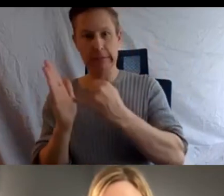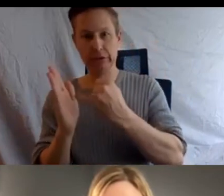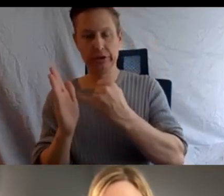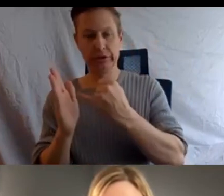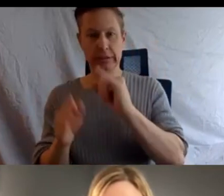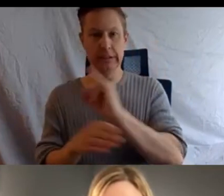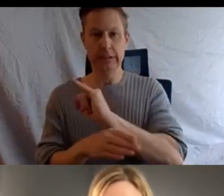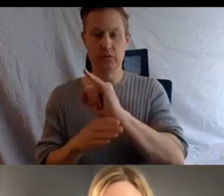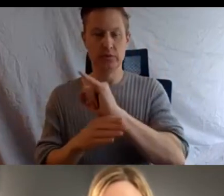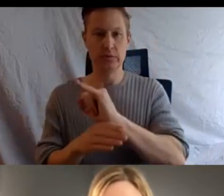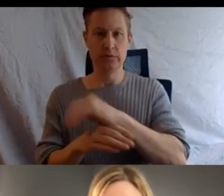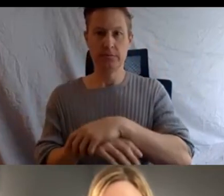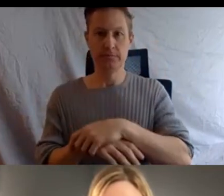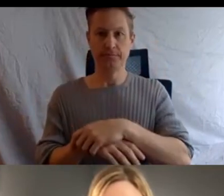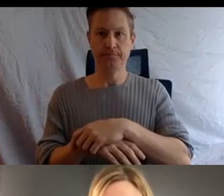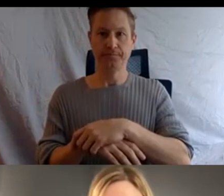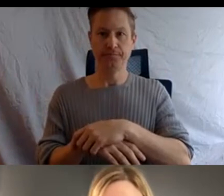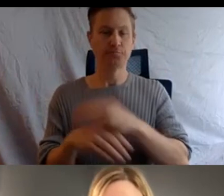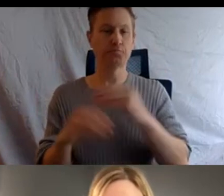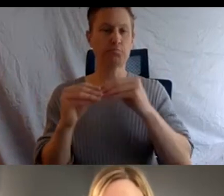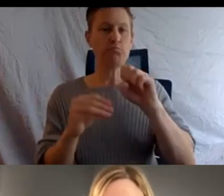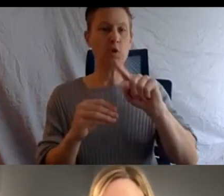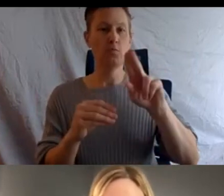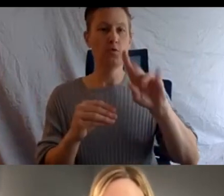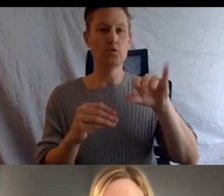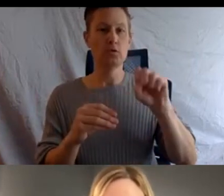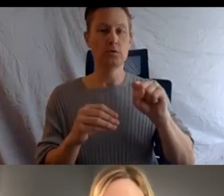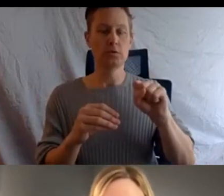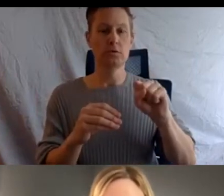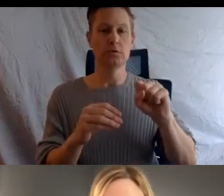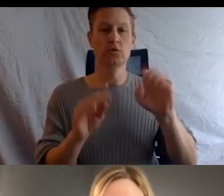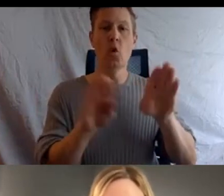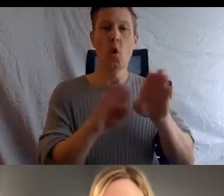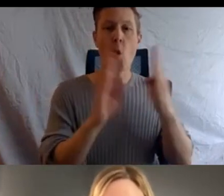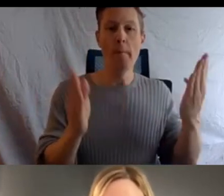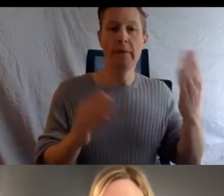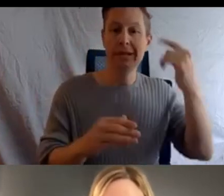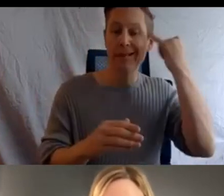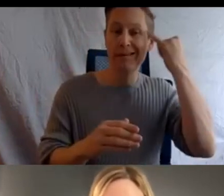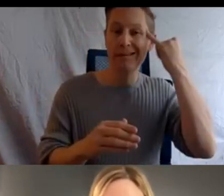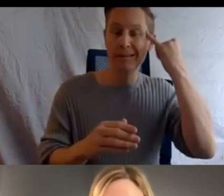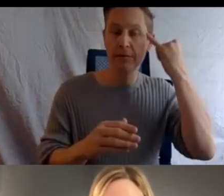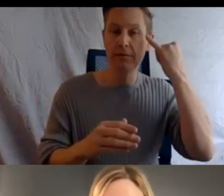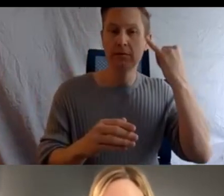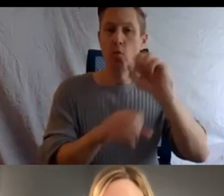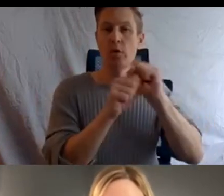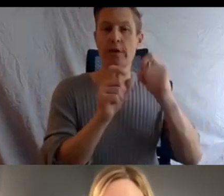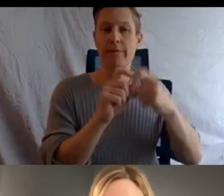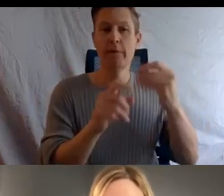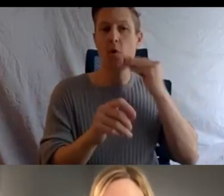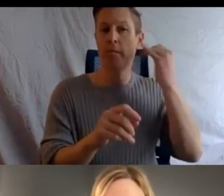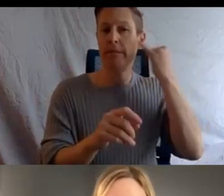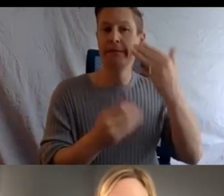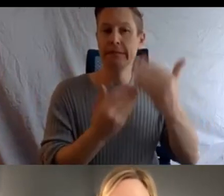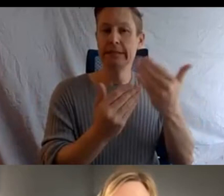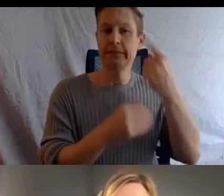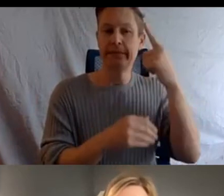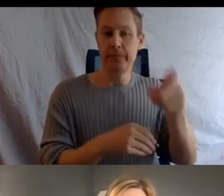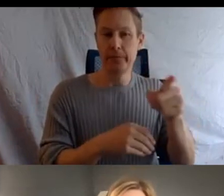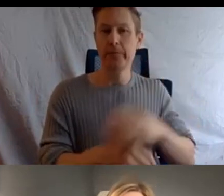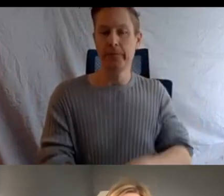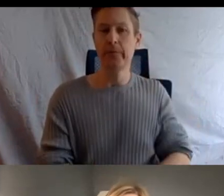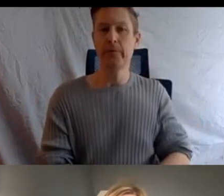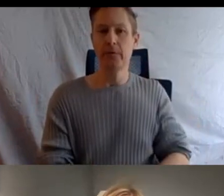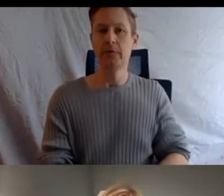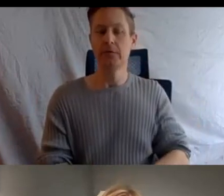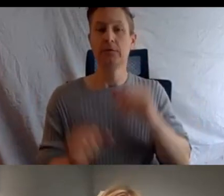disabled, if more studios are open to working from home, if that's easier for you, you know what I mean? Like, so I think this could also